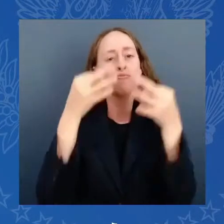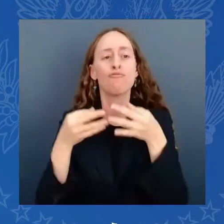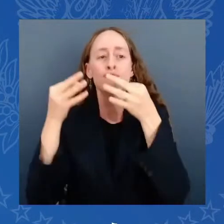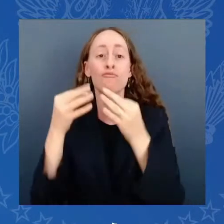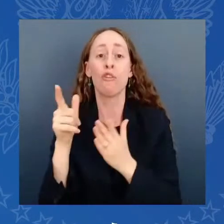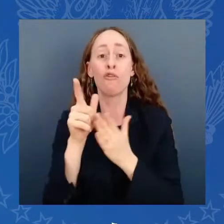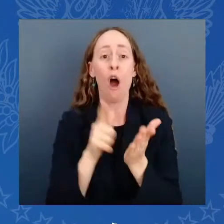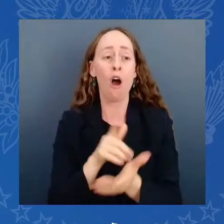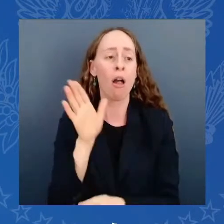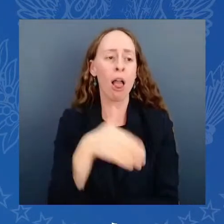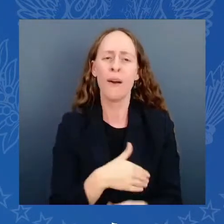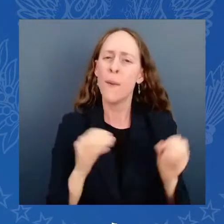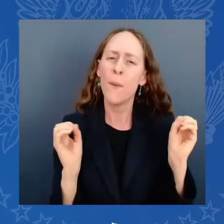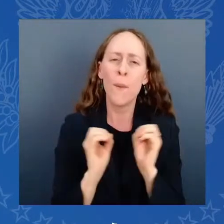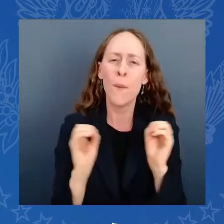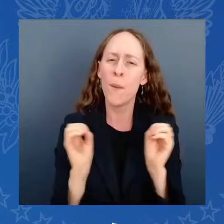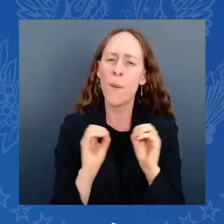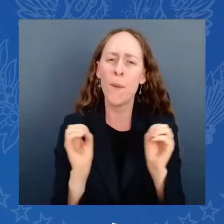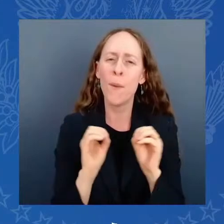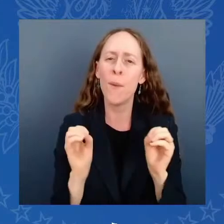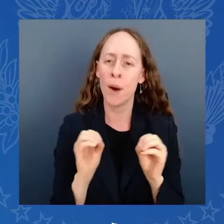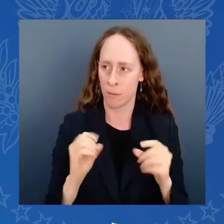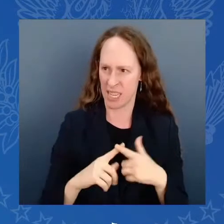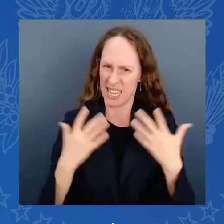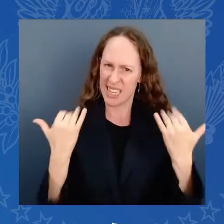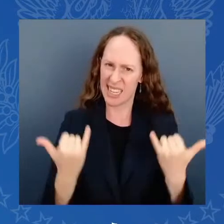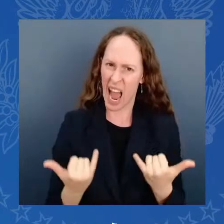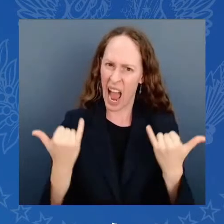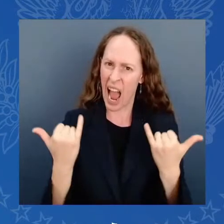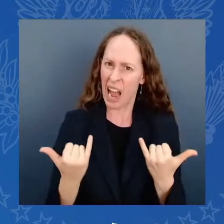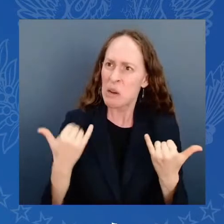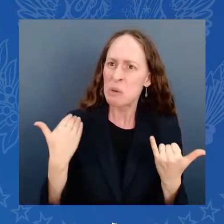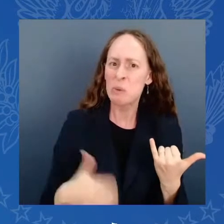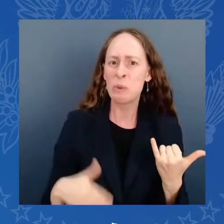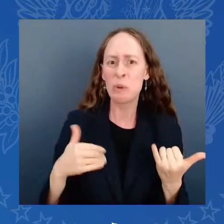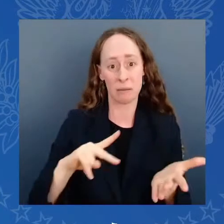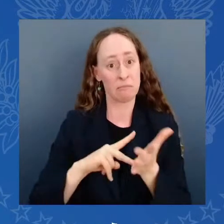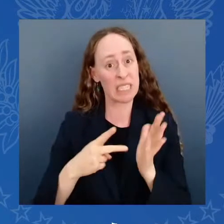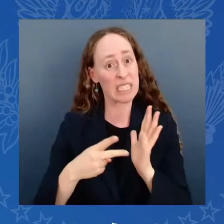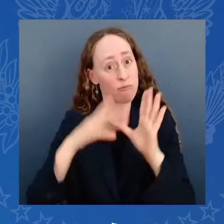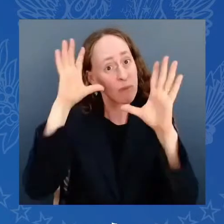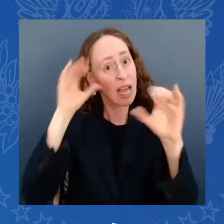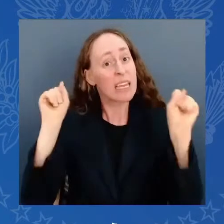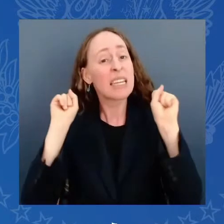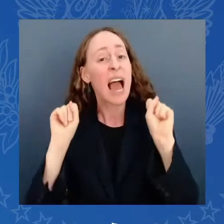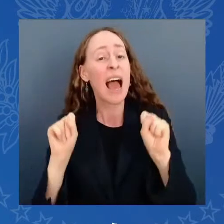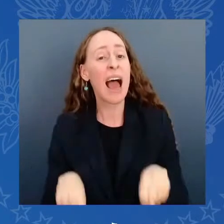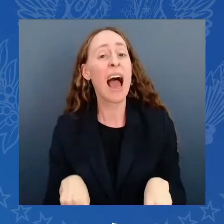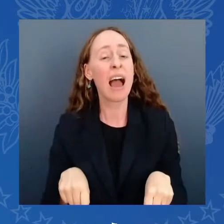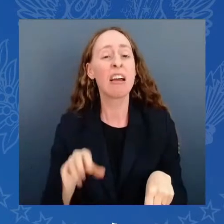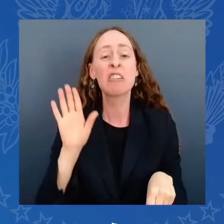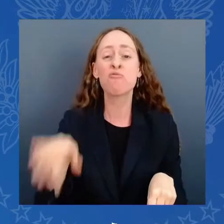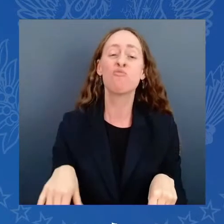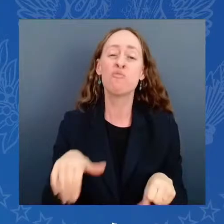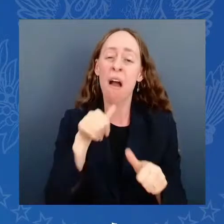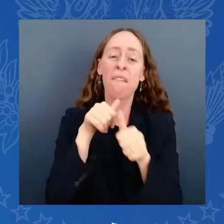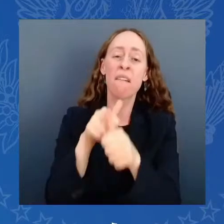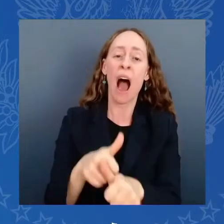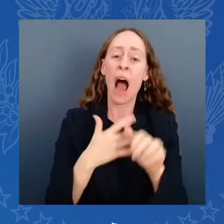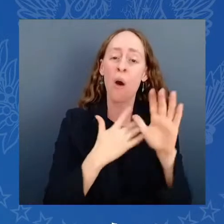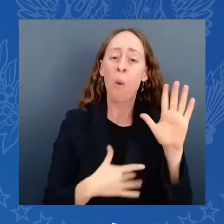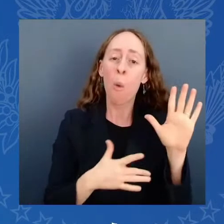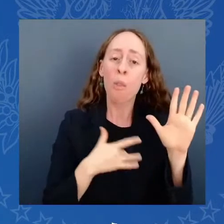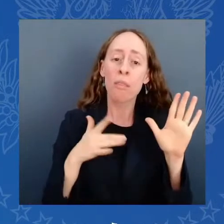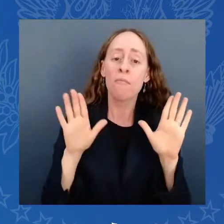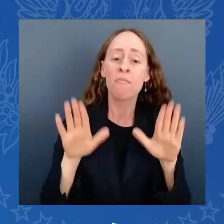violate their oath, flout our laws, and face no consequences. Here's what Justice Sotomayor, Supreme Court Justice, wrote in